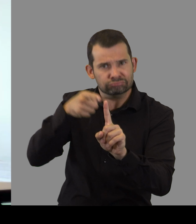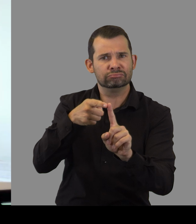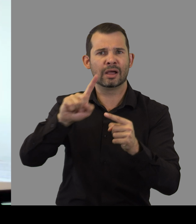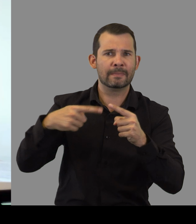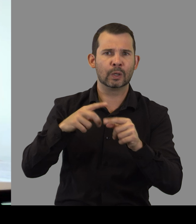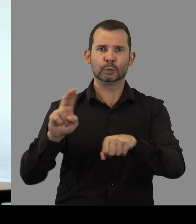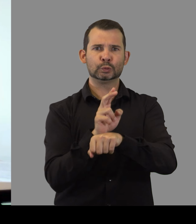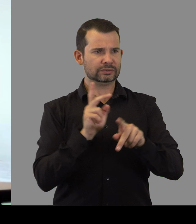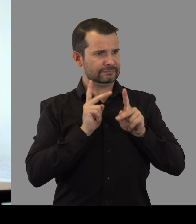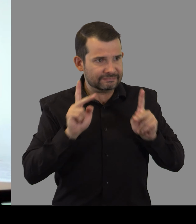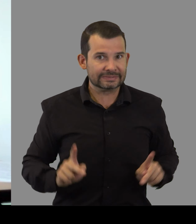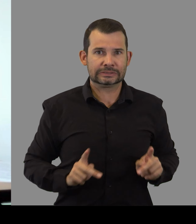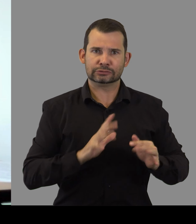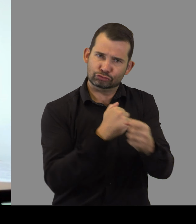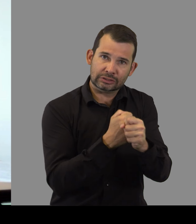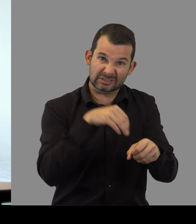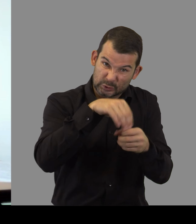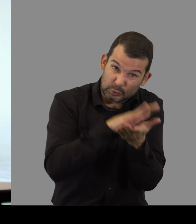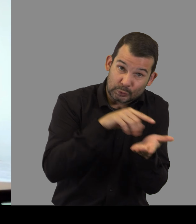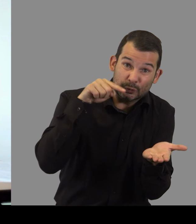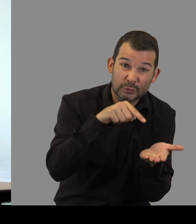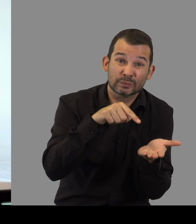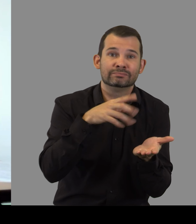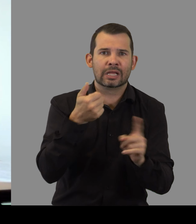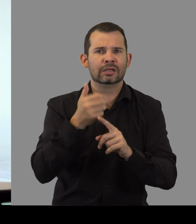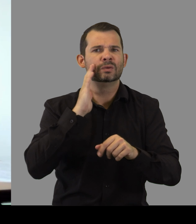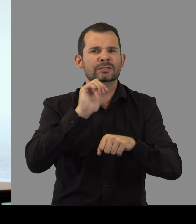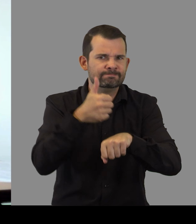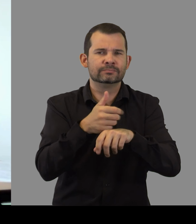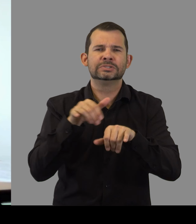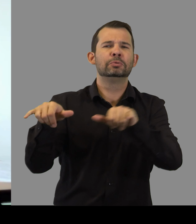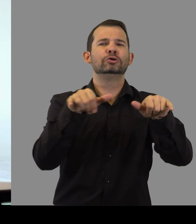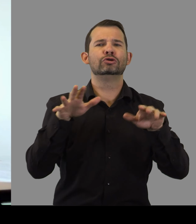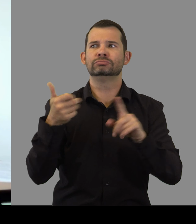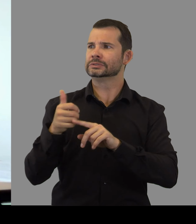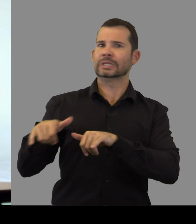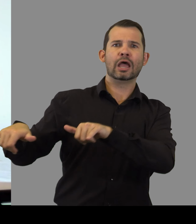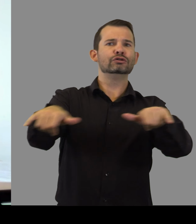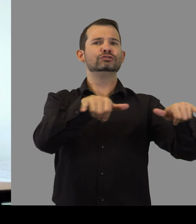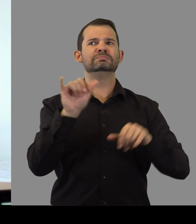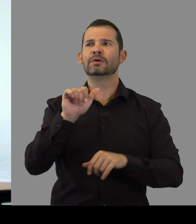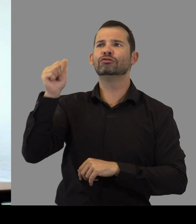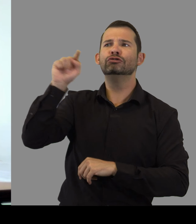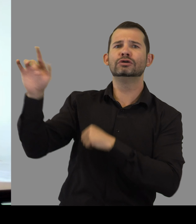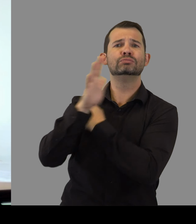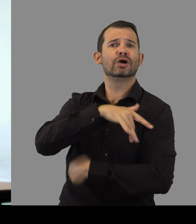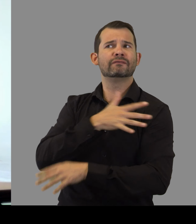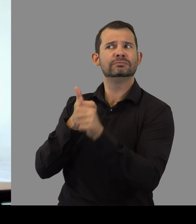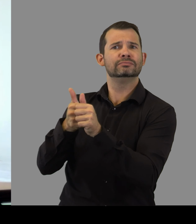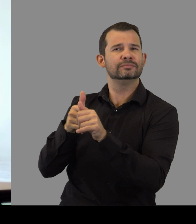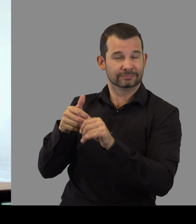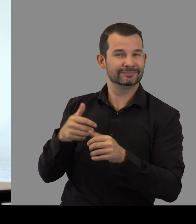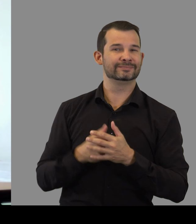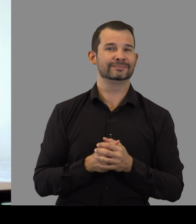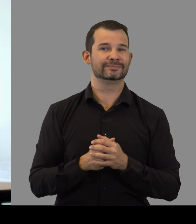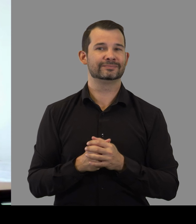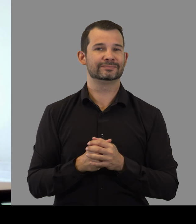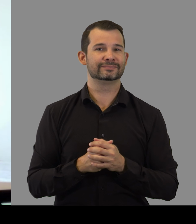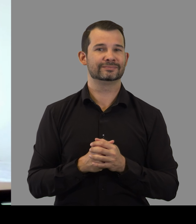legislation. This bill was directly about the use of physical restraints in school, and it would implement